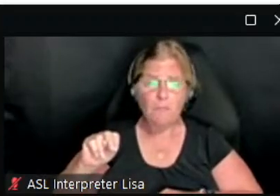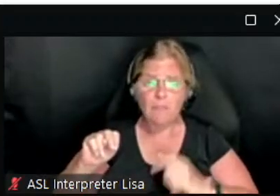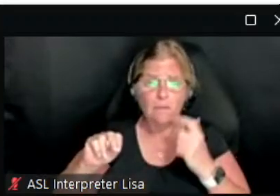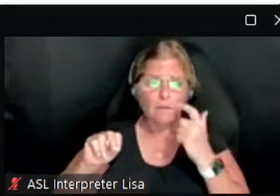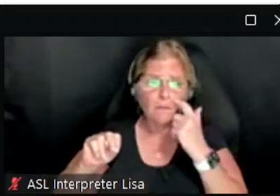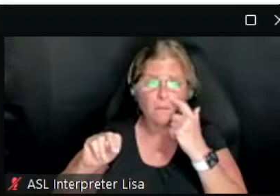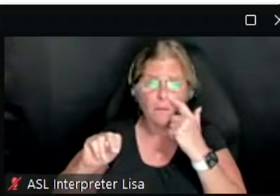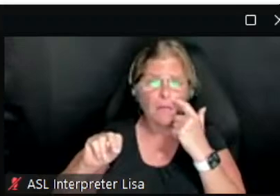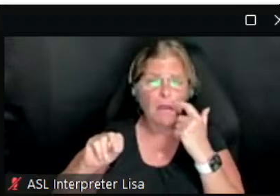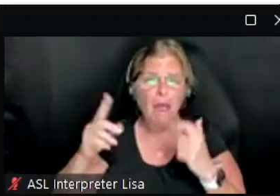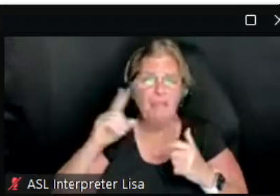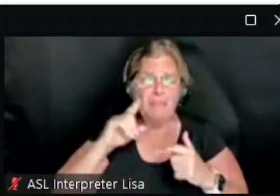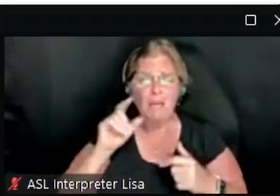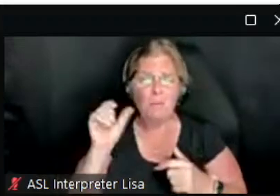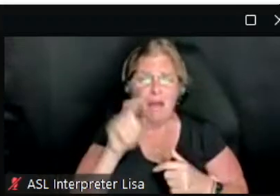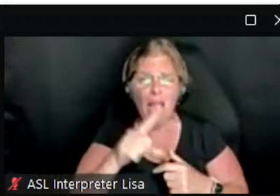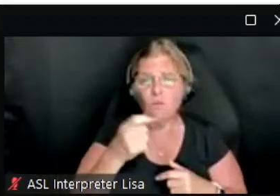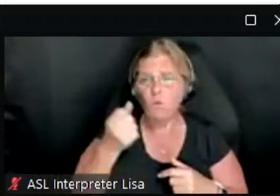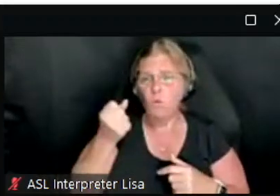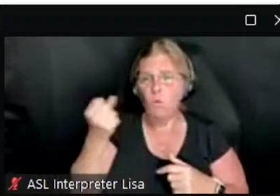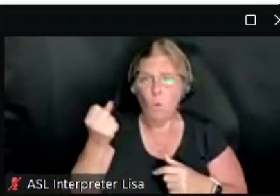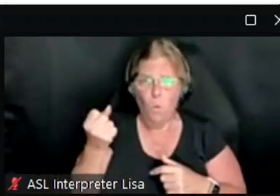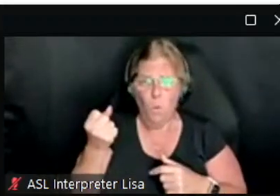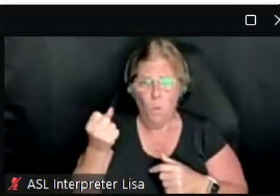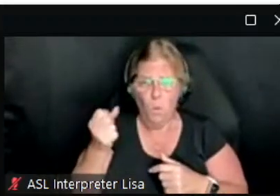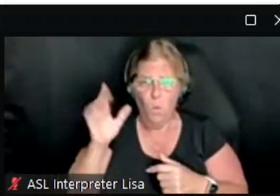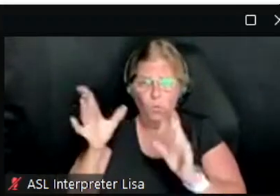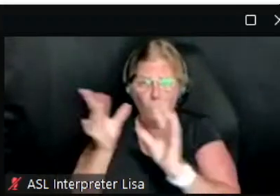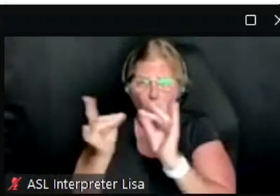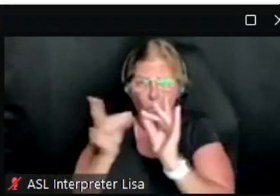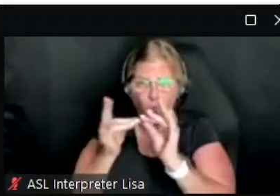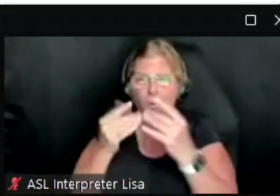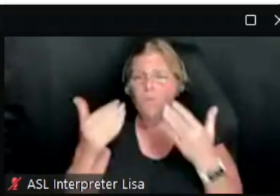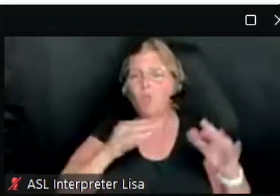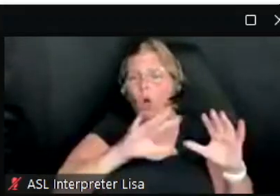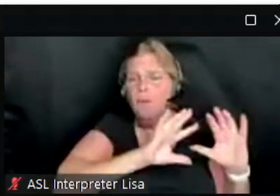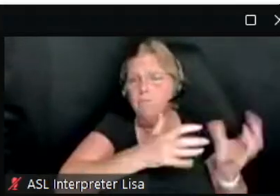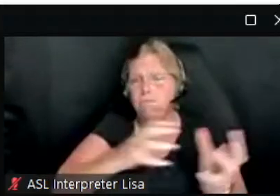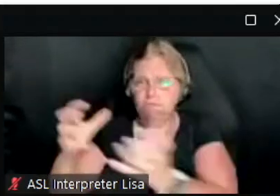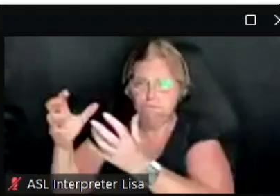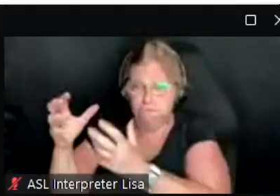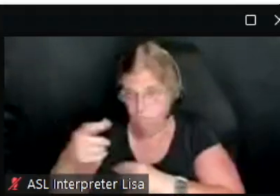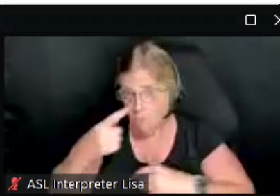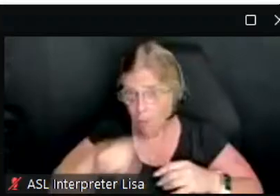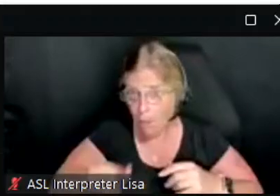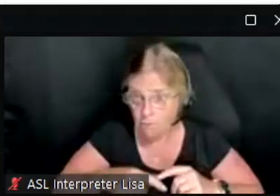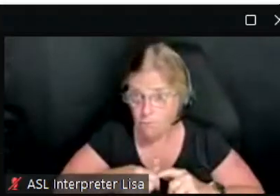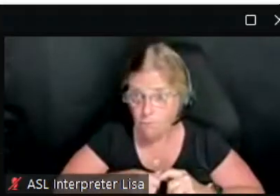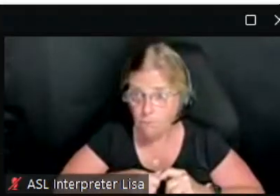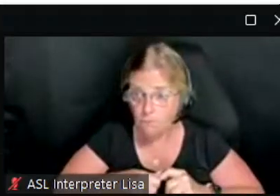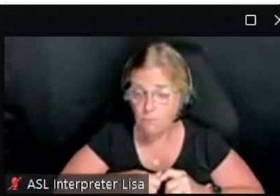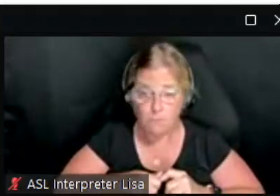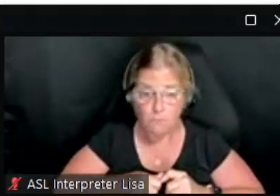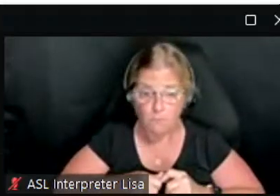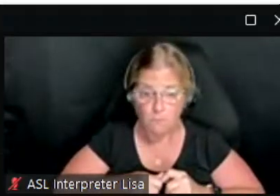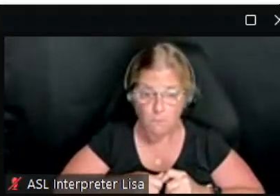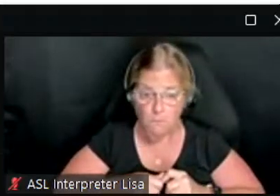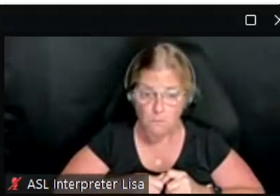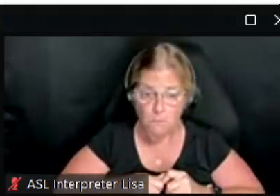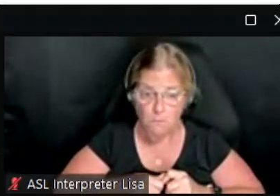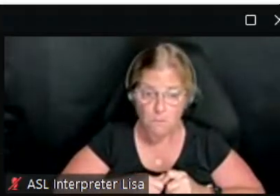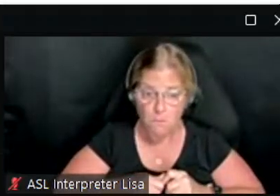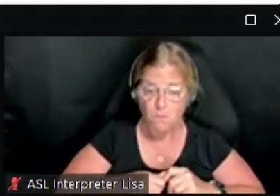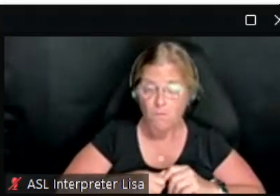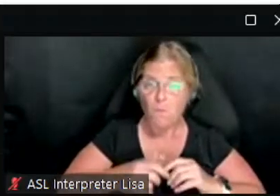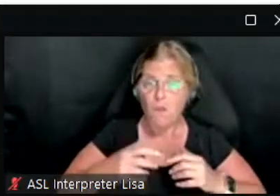a preamble, I'd love to get the group to share their thoughts on this. Anything you want to say before